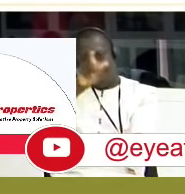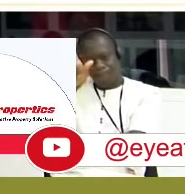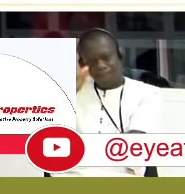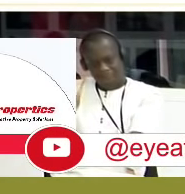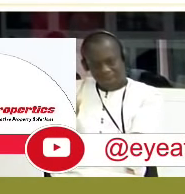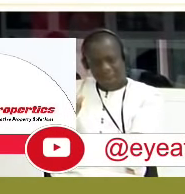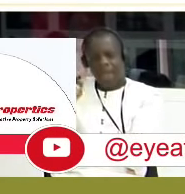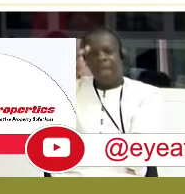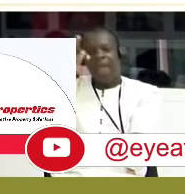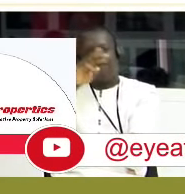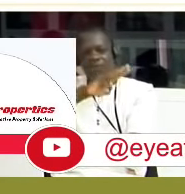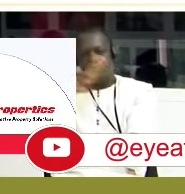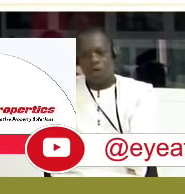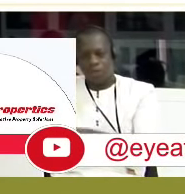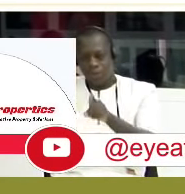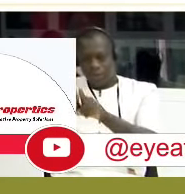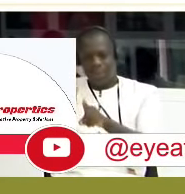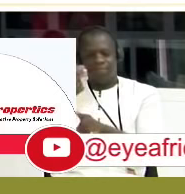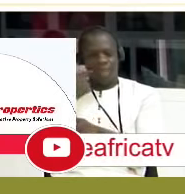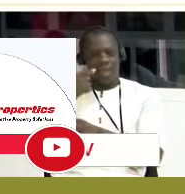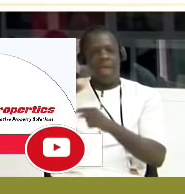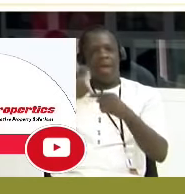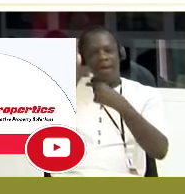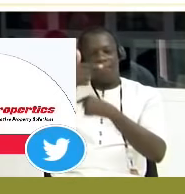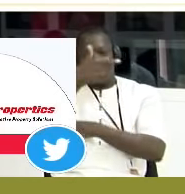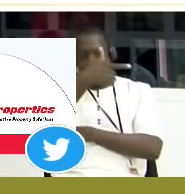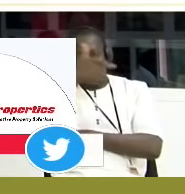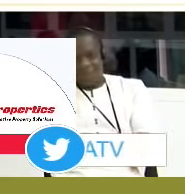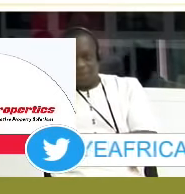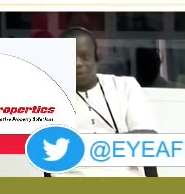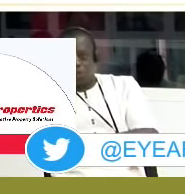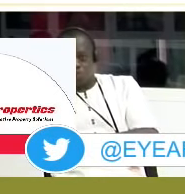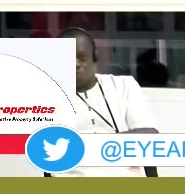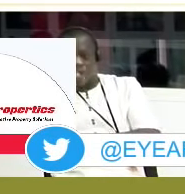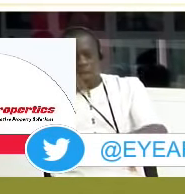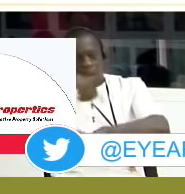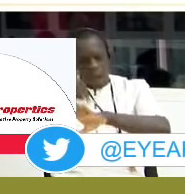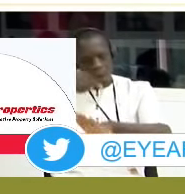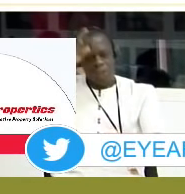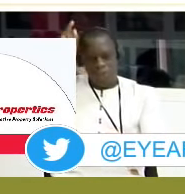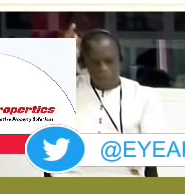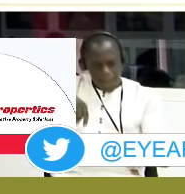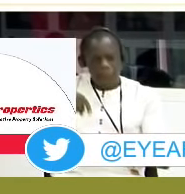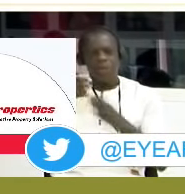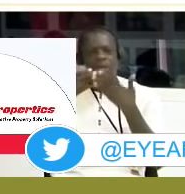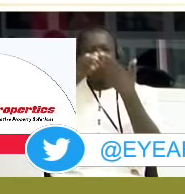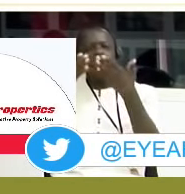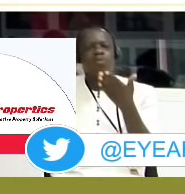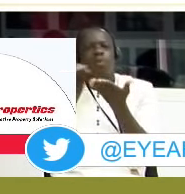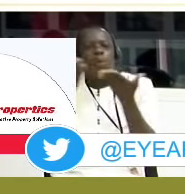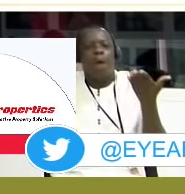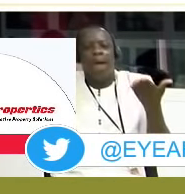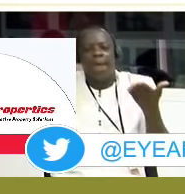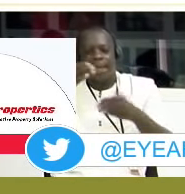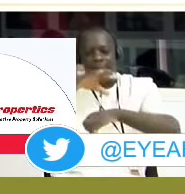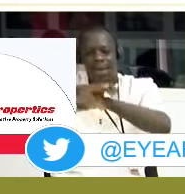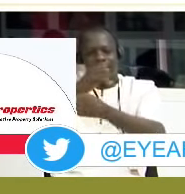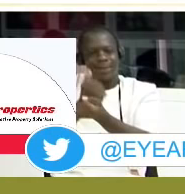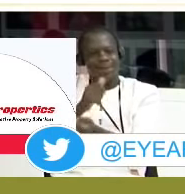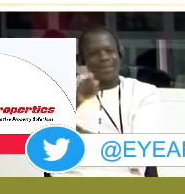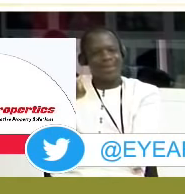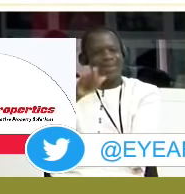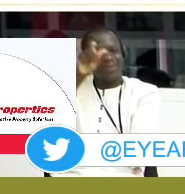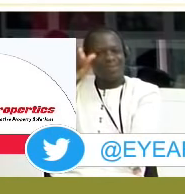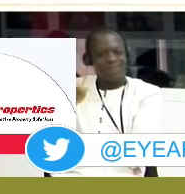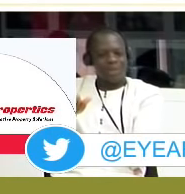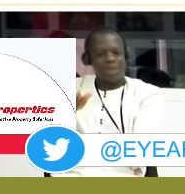same day, after 72 hours, you should be able to tell him or her the reason of his arrest and what